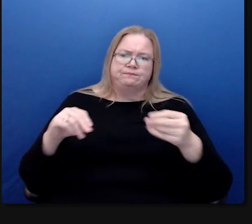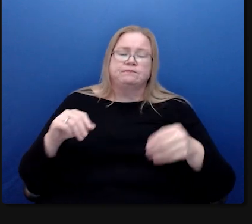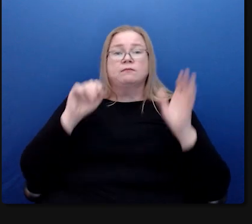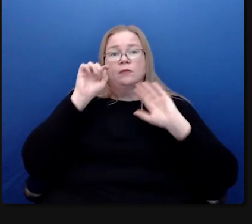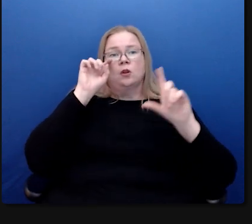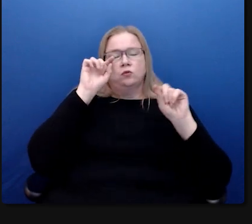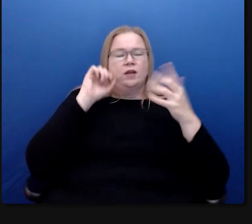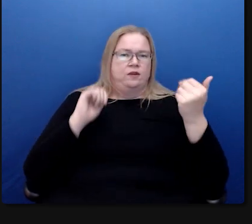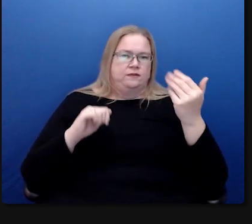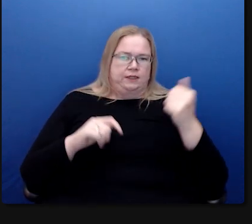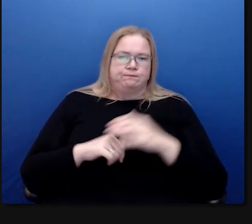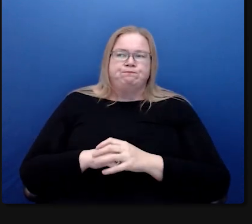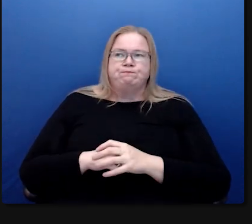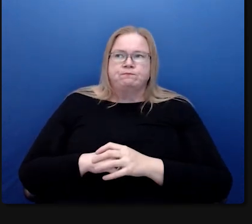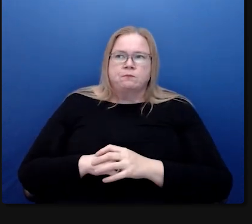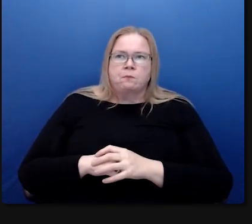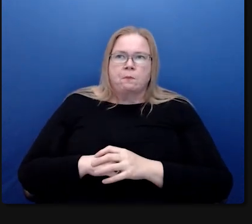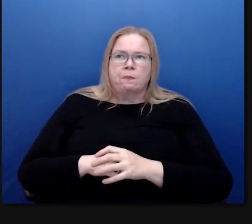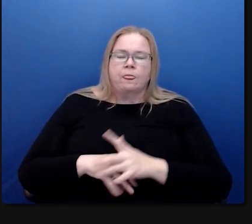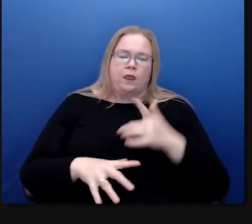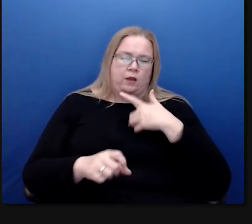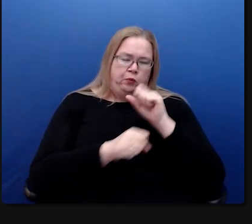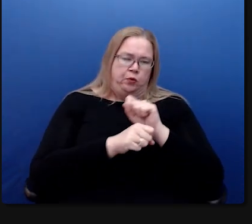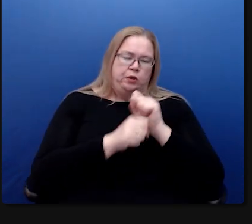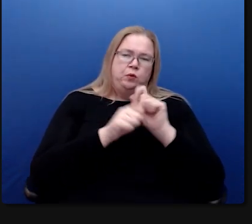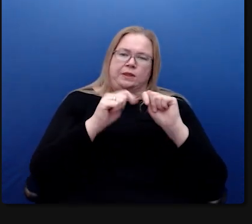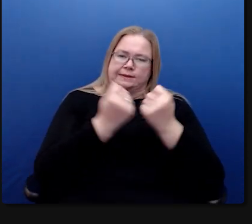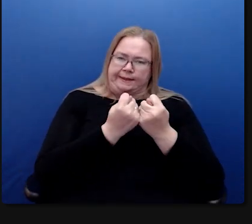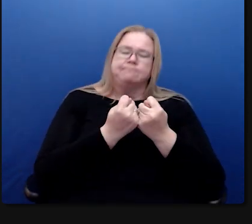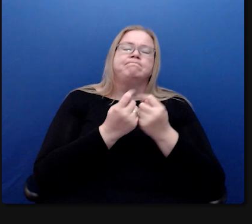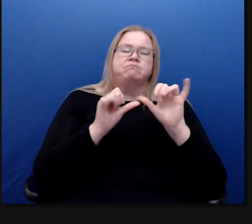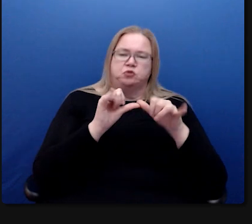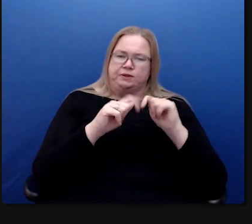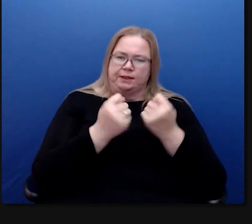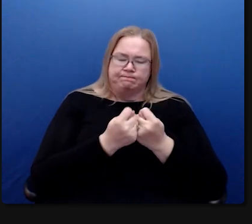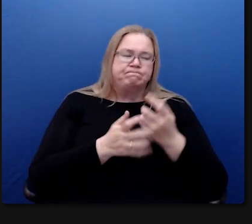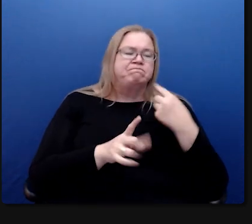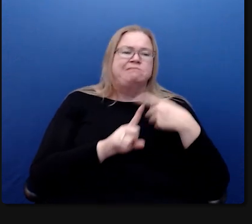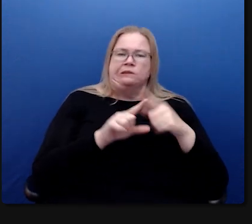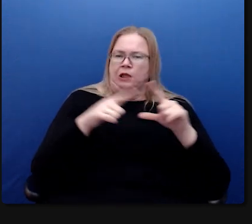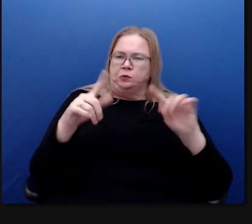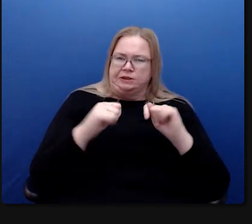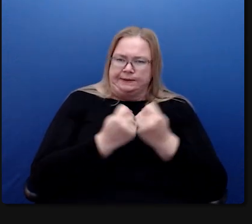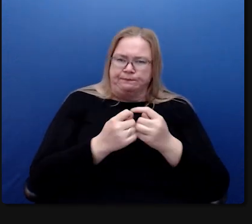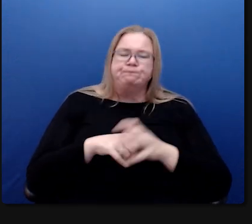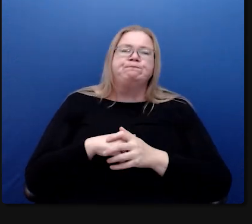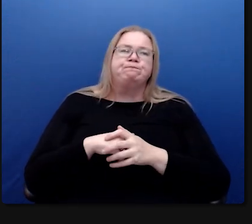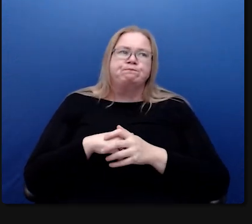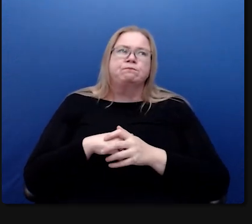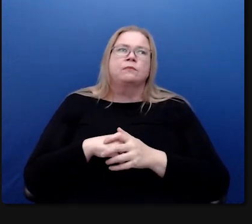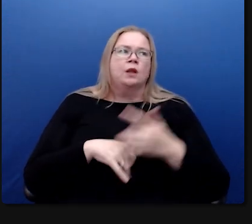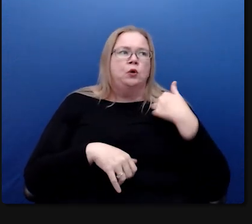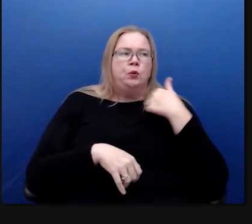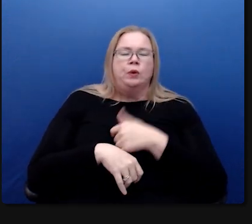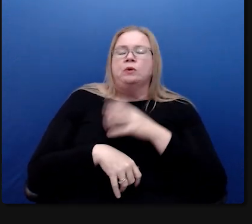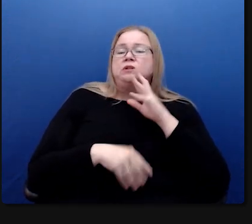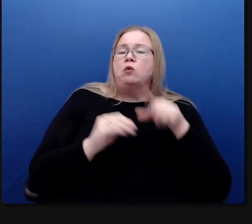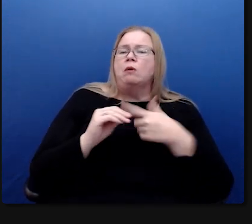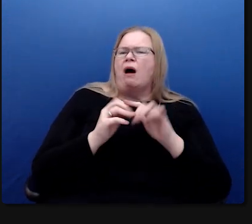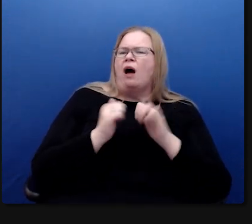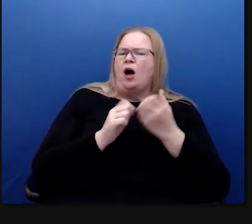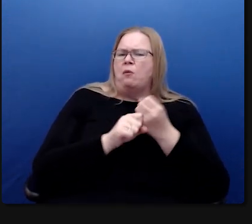letter. Then the word king to try to mask the F word. And I went a step ahead there and put